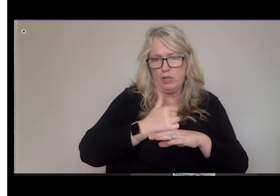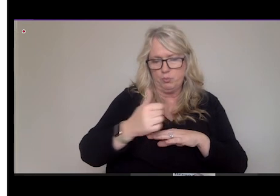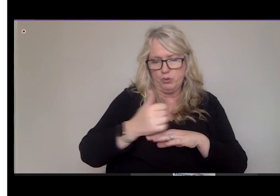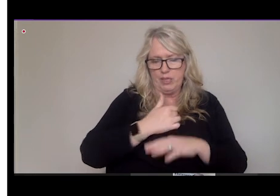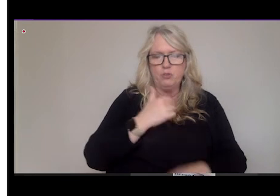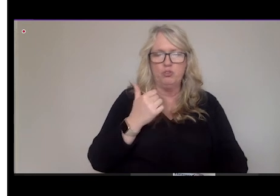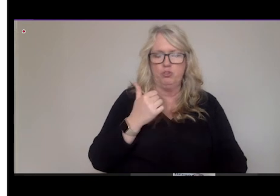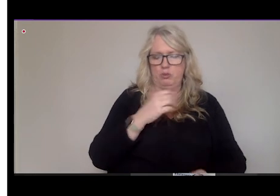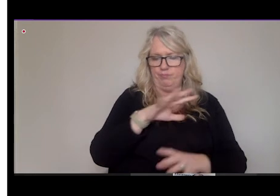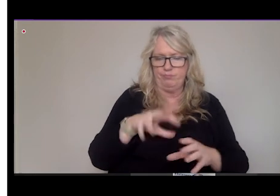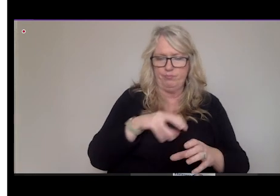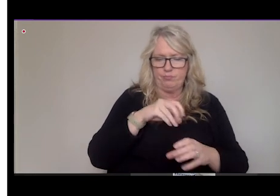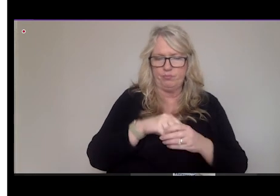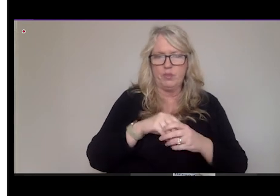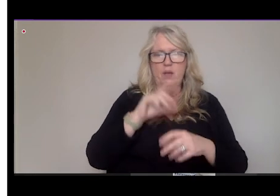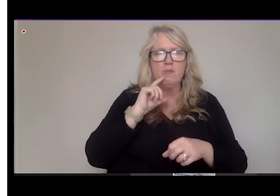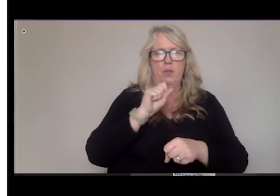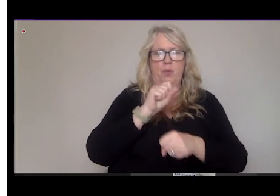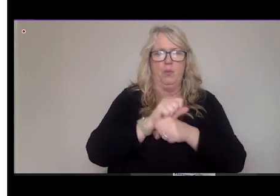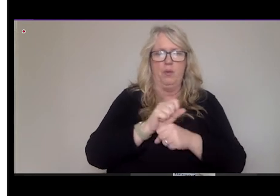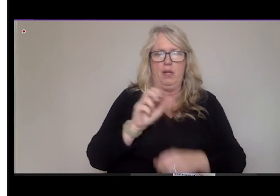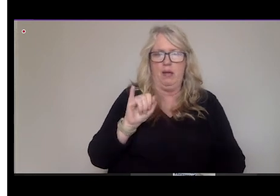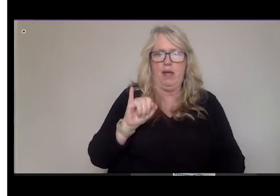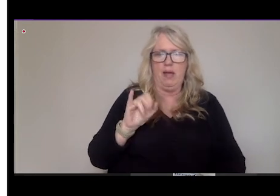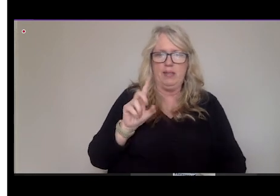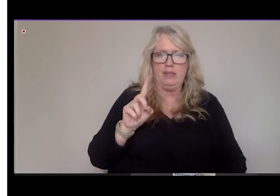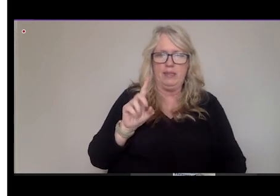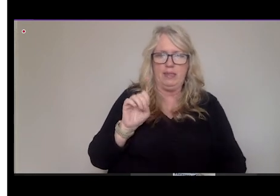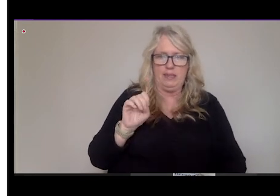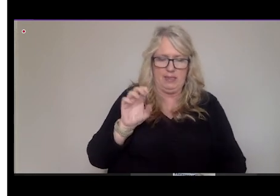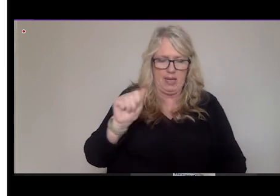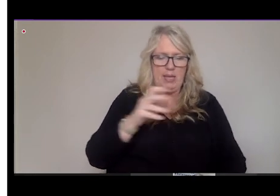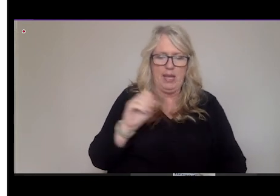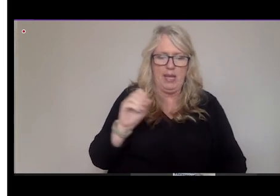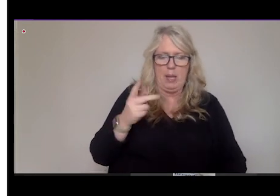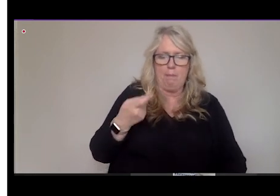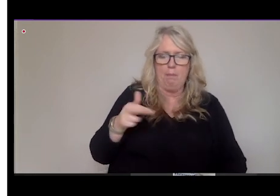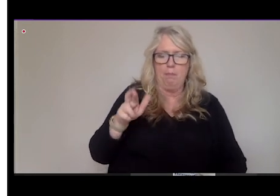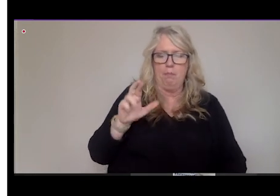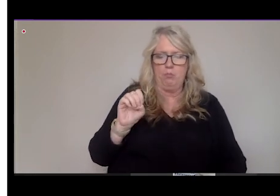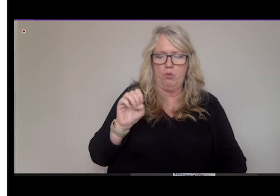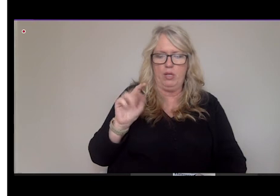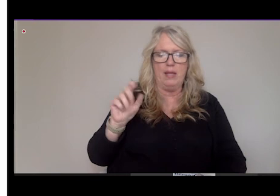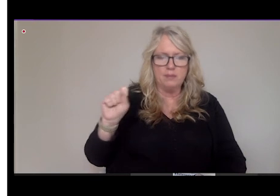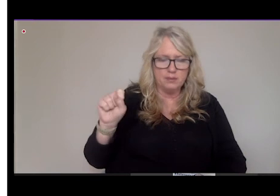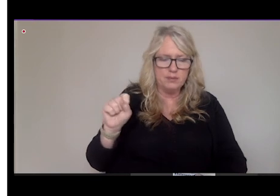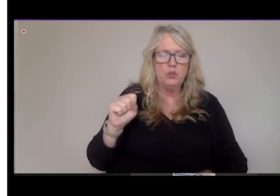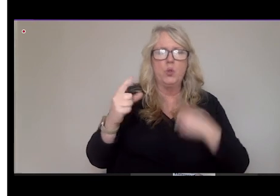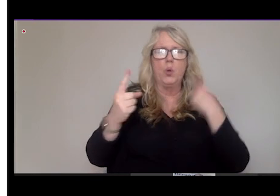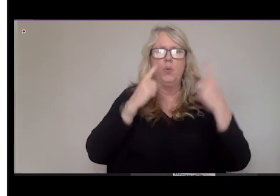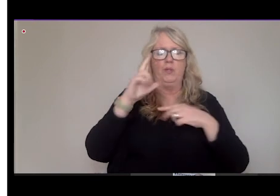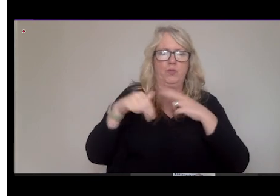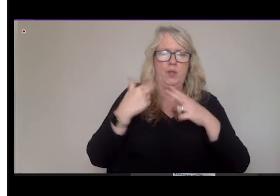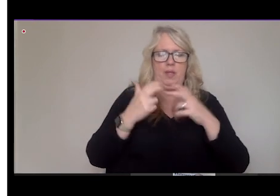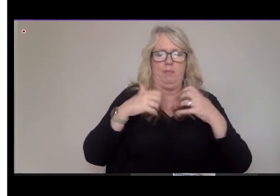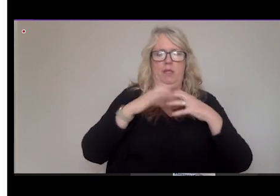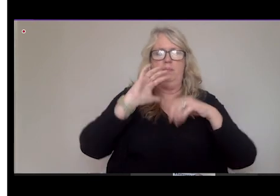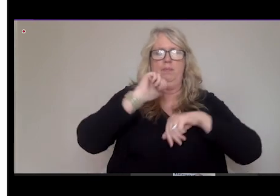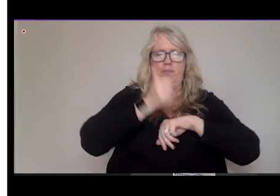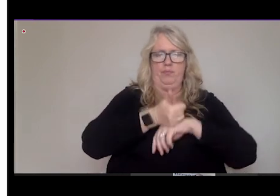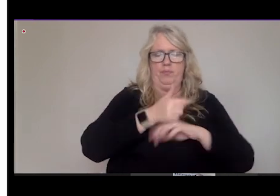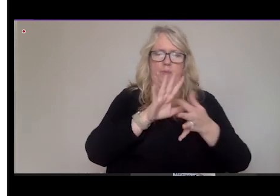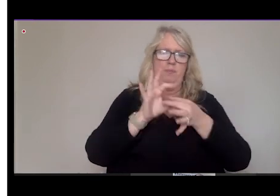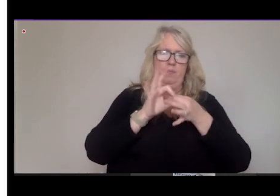integrate transportation content into the work of IDEA and pre-ETS. So when you're thinking